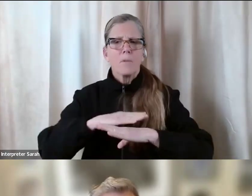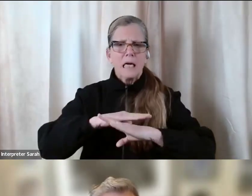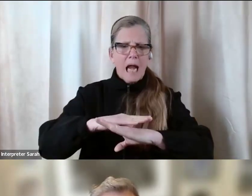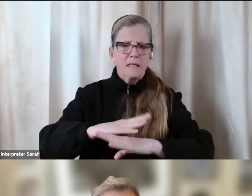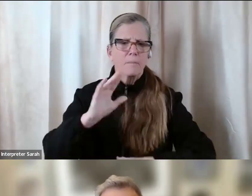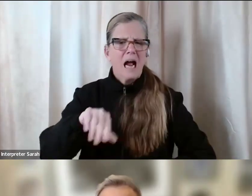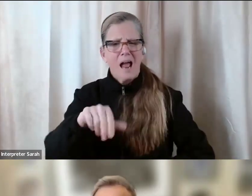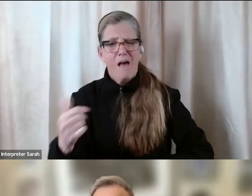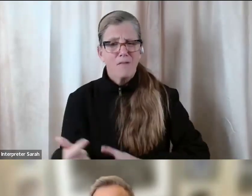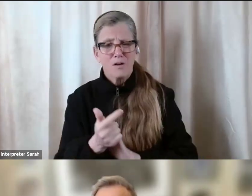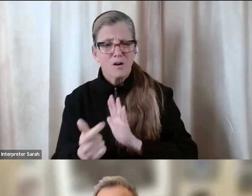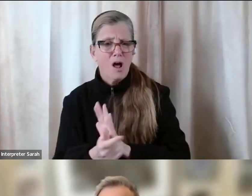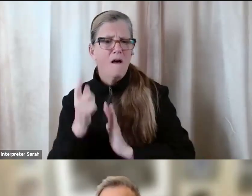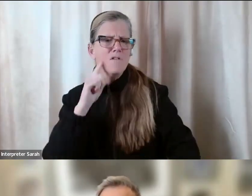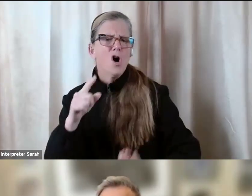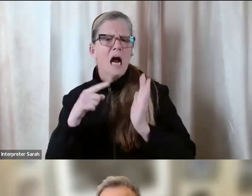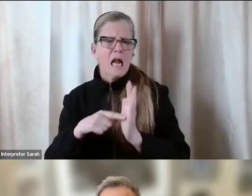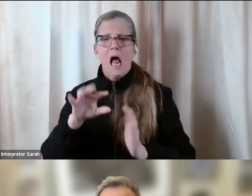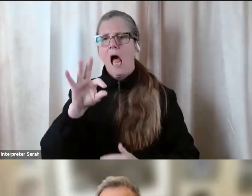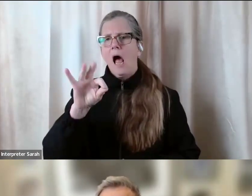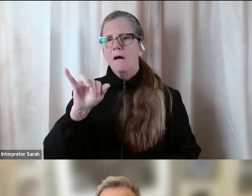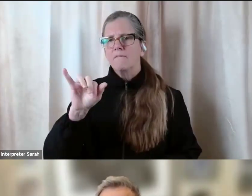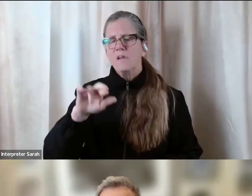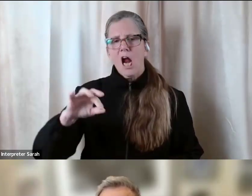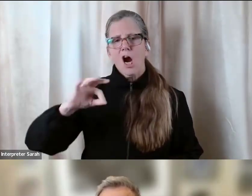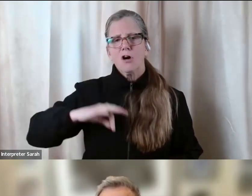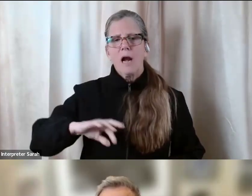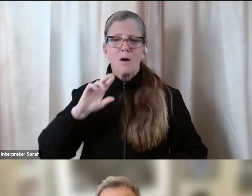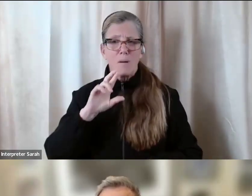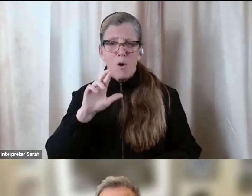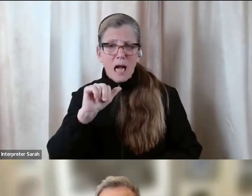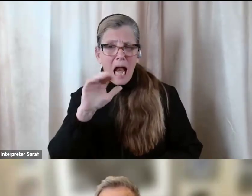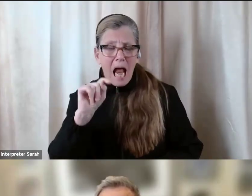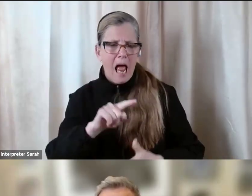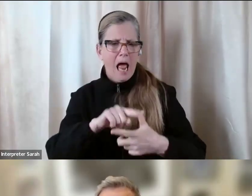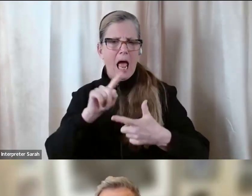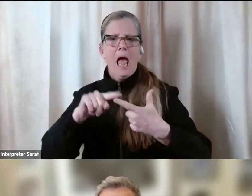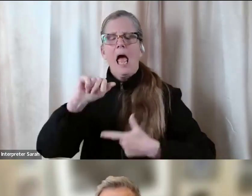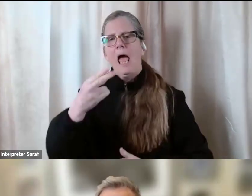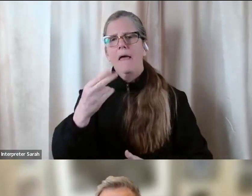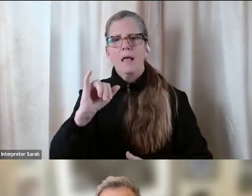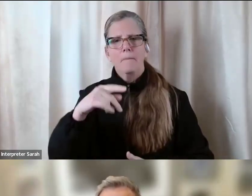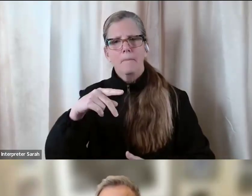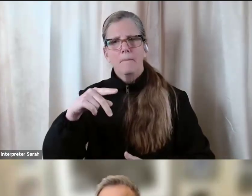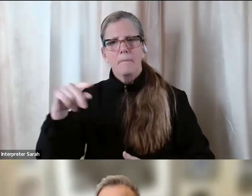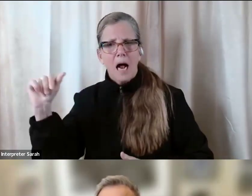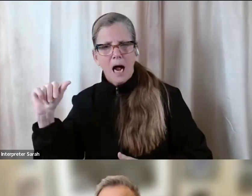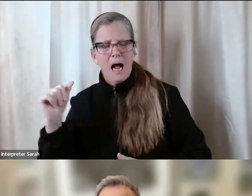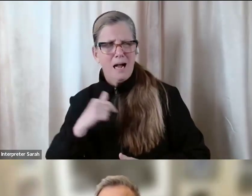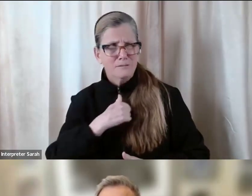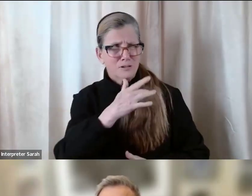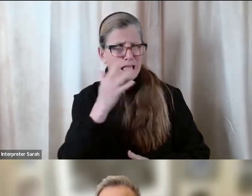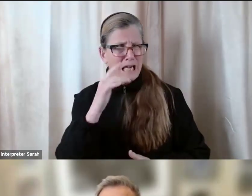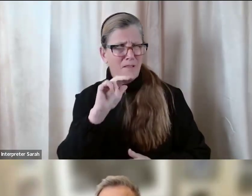is related to kind of credit decisioning, HIPAA, or another, I'm blanking now, but there's a